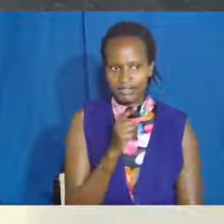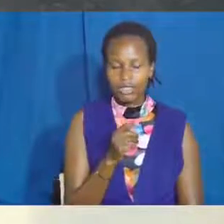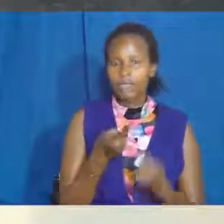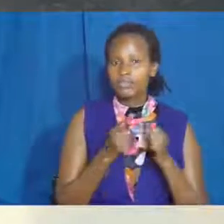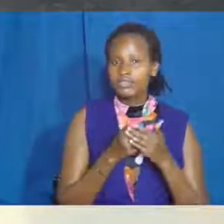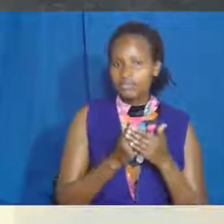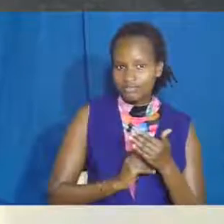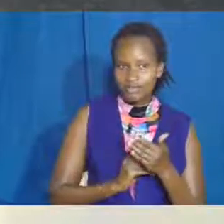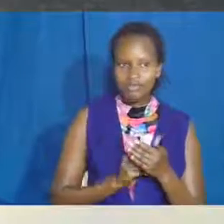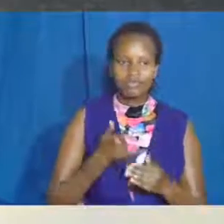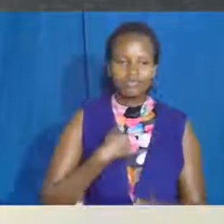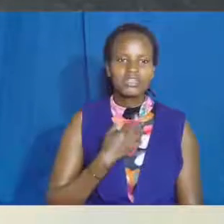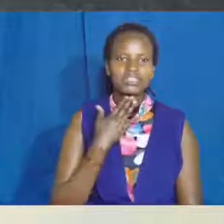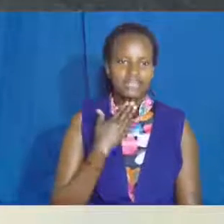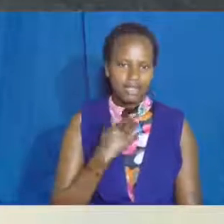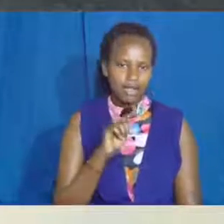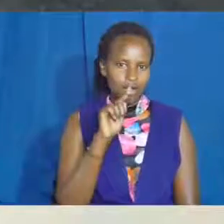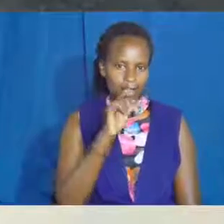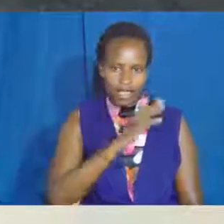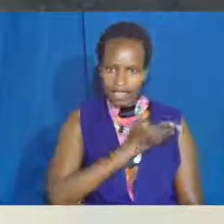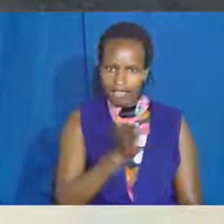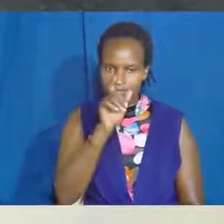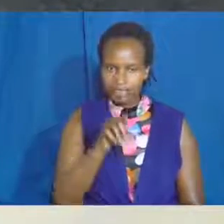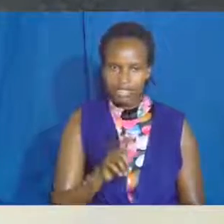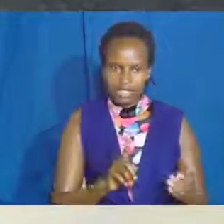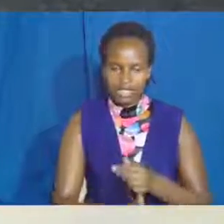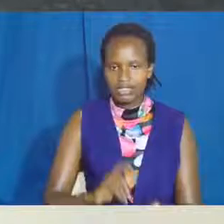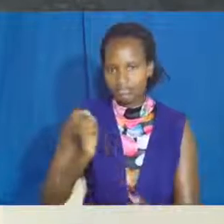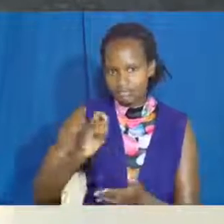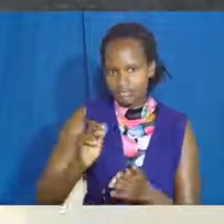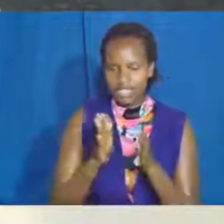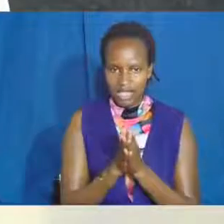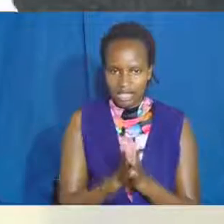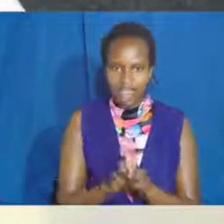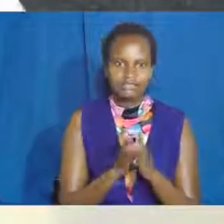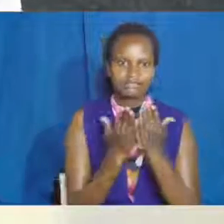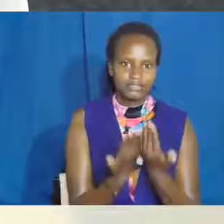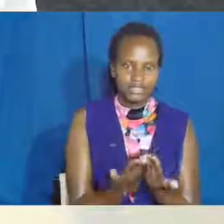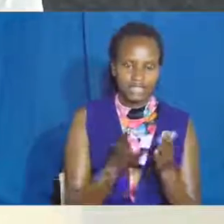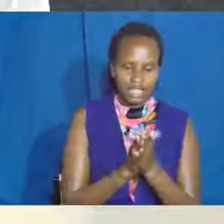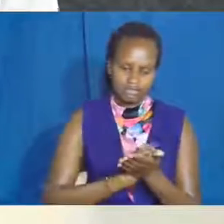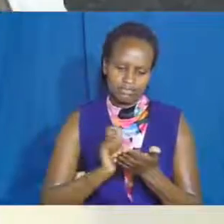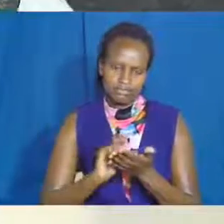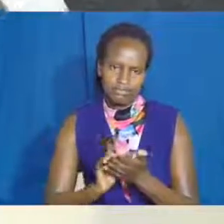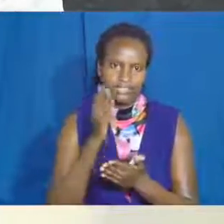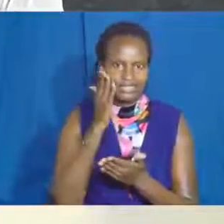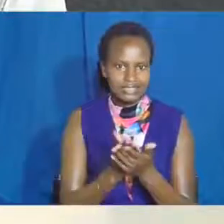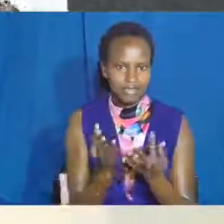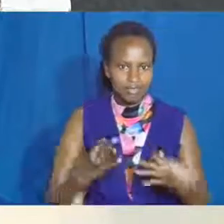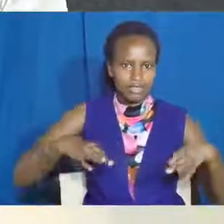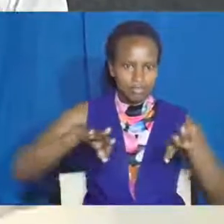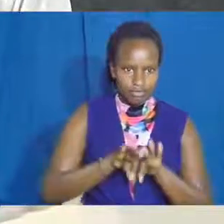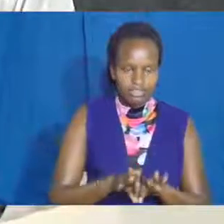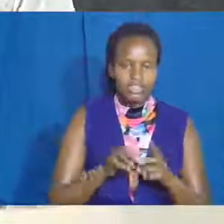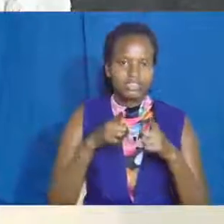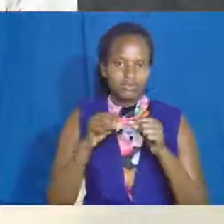lesson, I would like everybody to get a pen, an exercise book, a notebook, and note some important concepts and